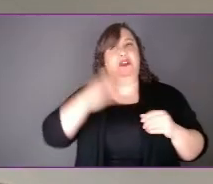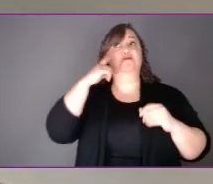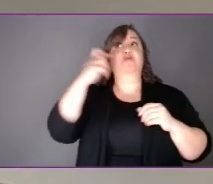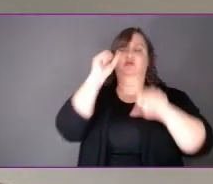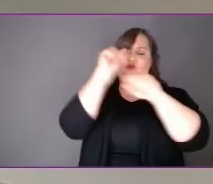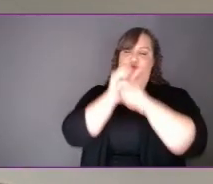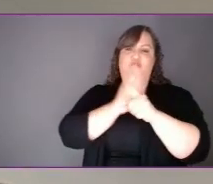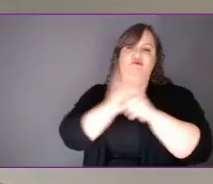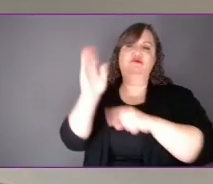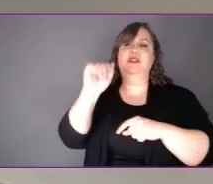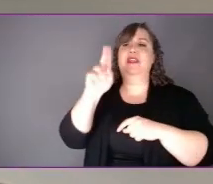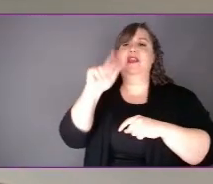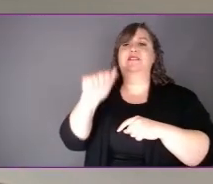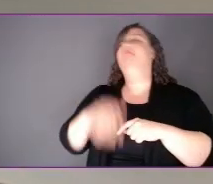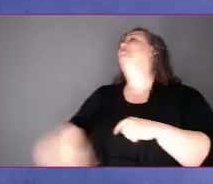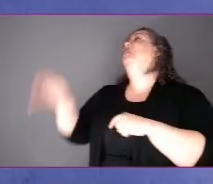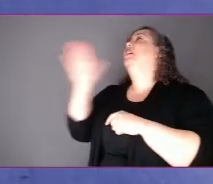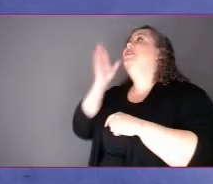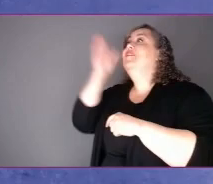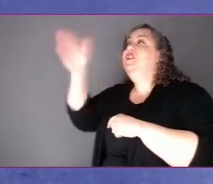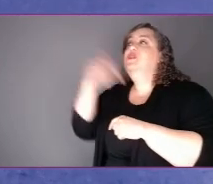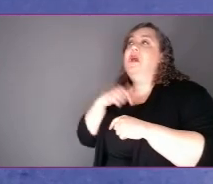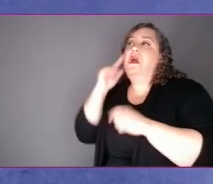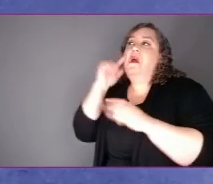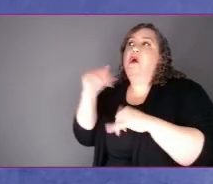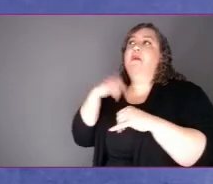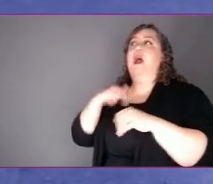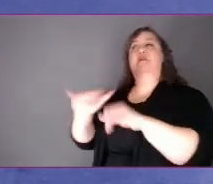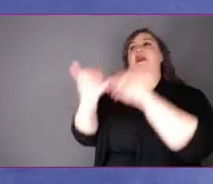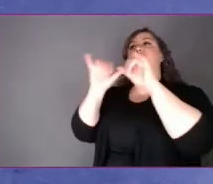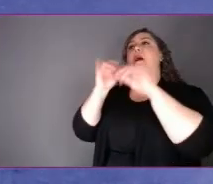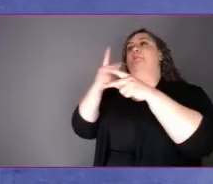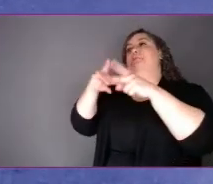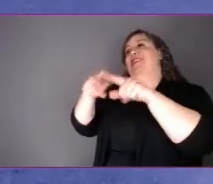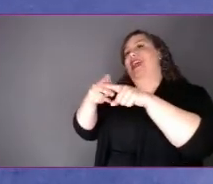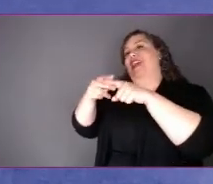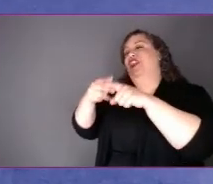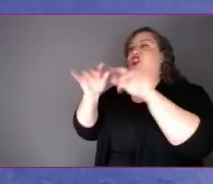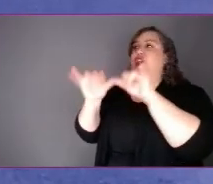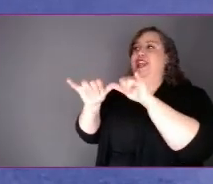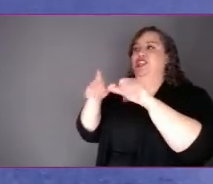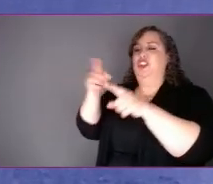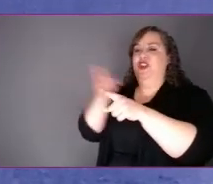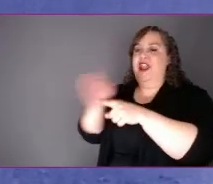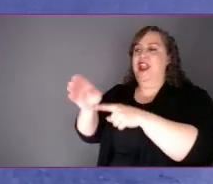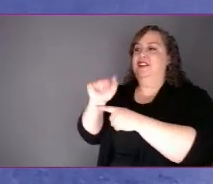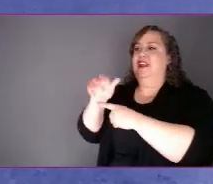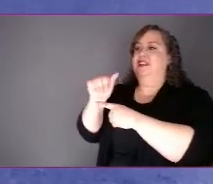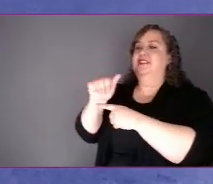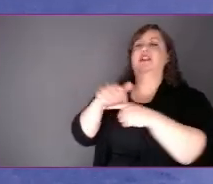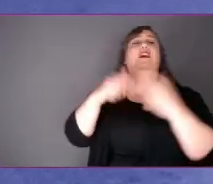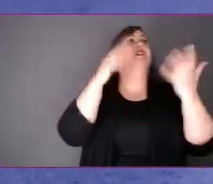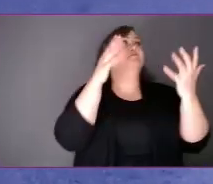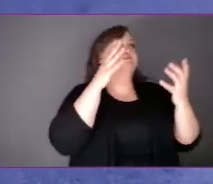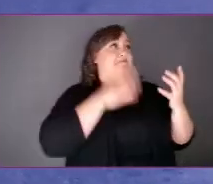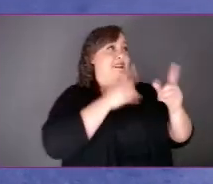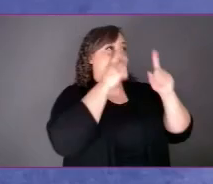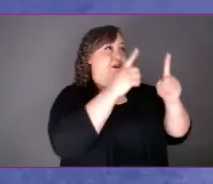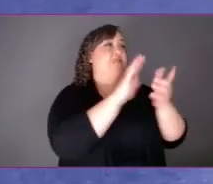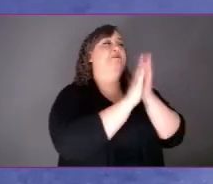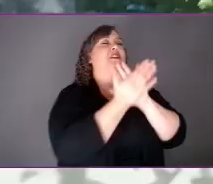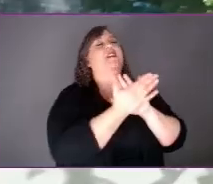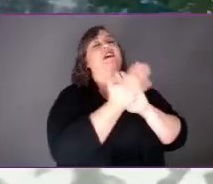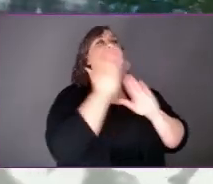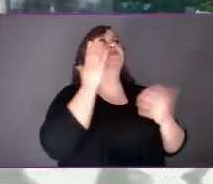work at NASA full-time as a mechanical engineer. My career goals are to become a successful planetary scientist and maybe even an